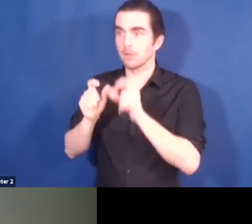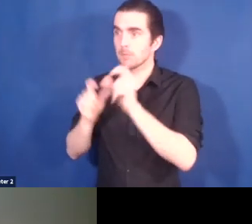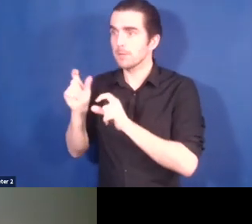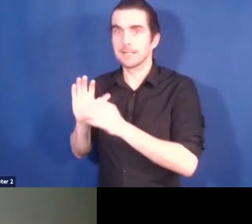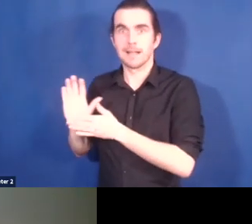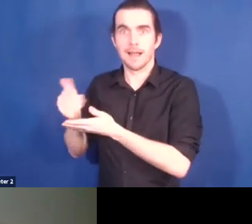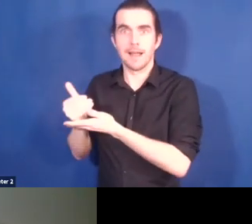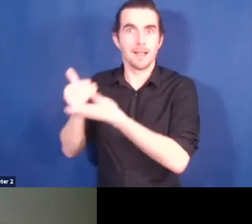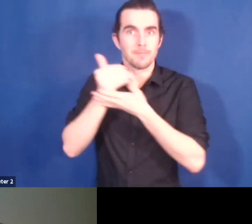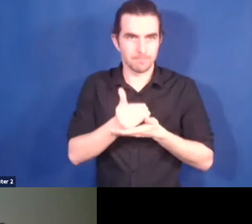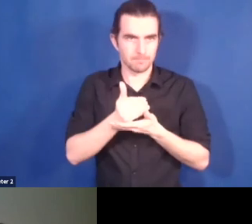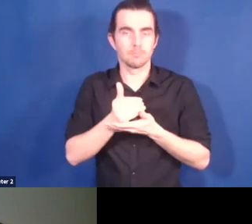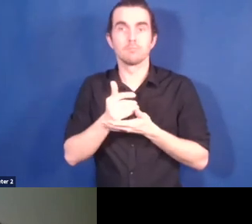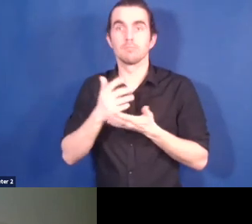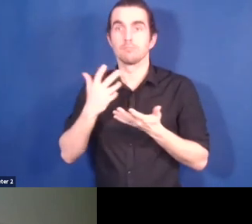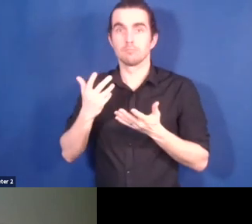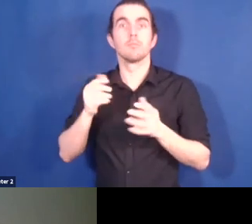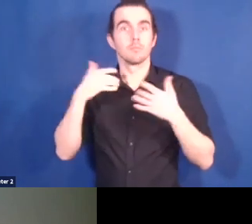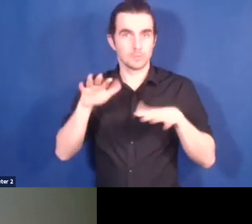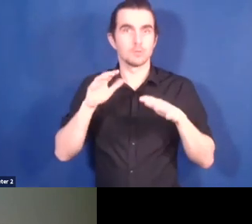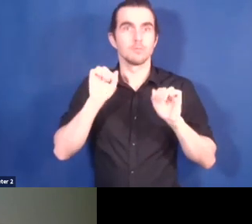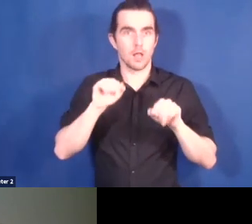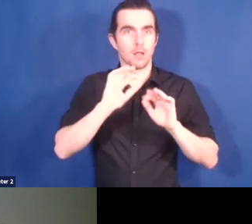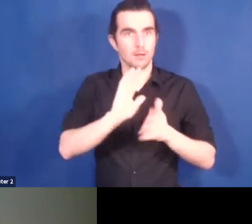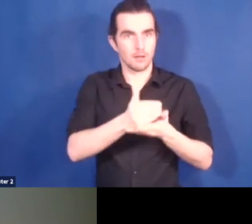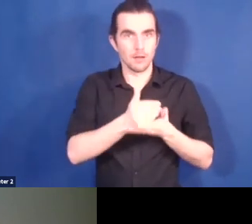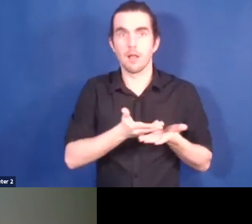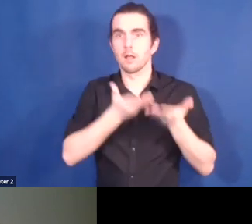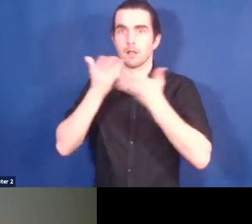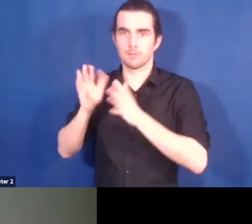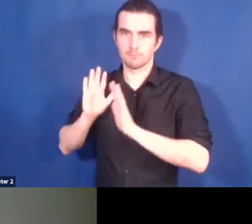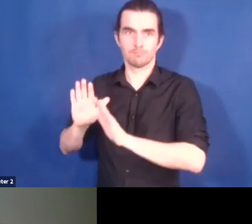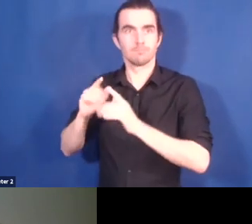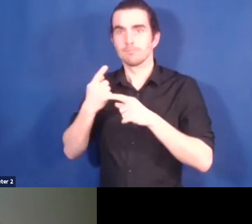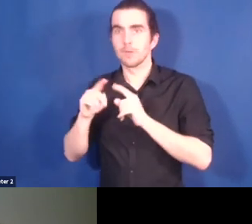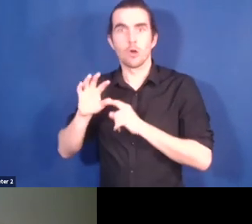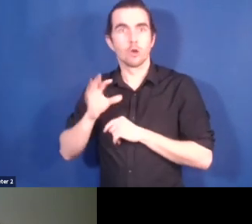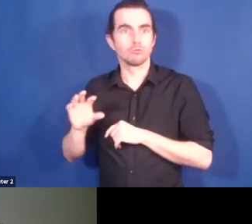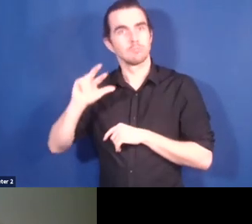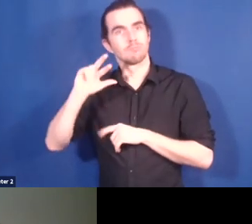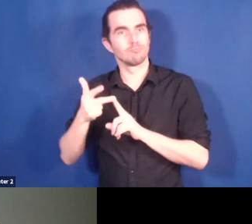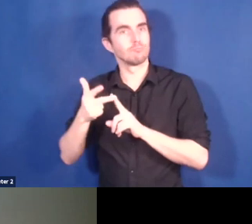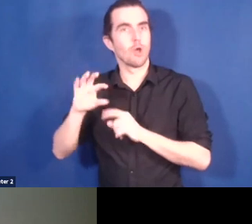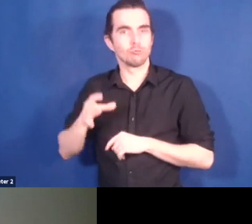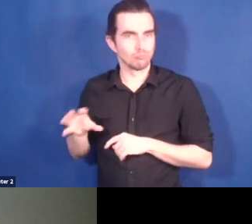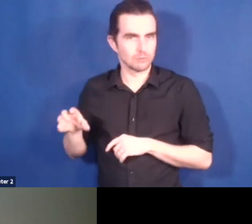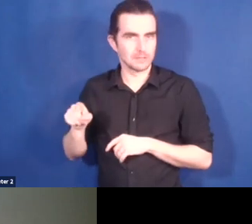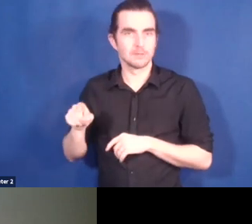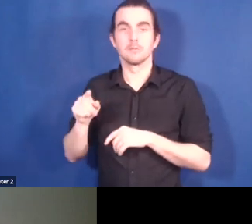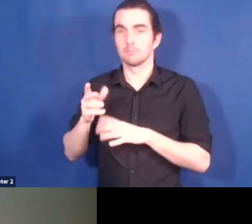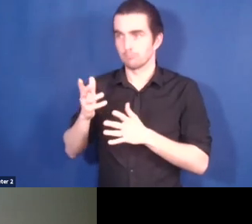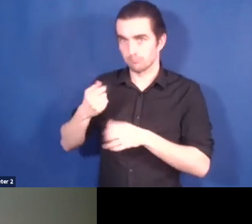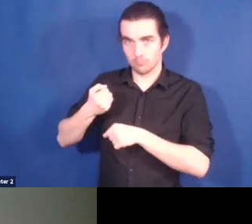resettlement. There is a mapping happening on that right now, which will be out, is supposed to be out early in the second quarter of this